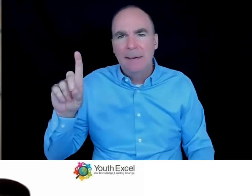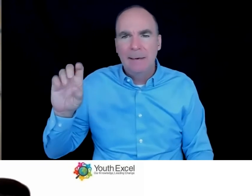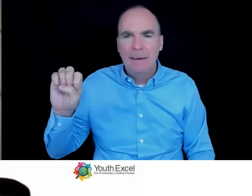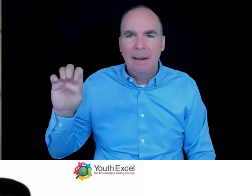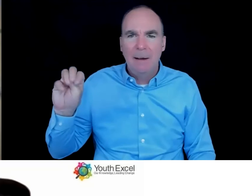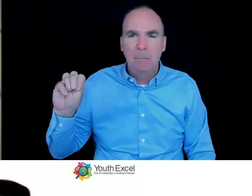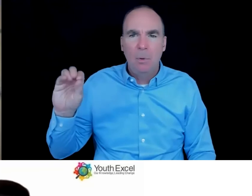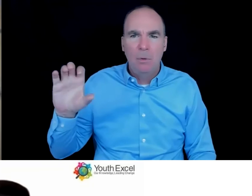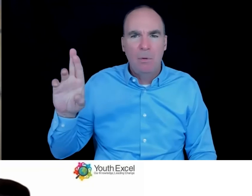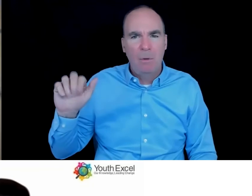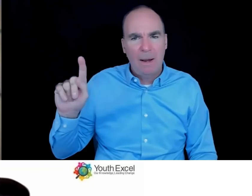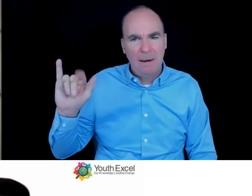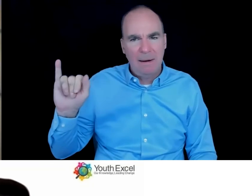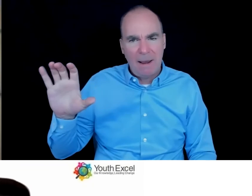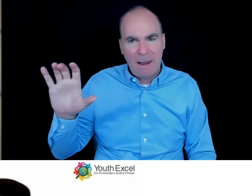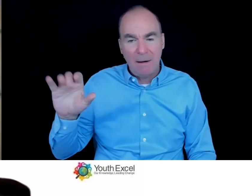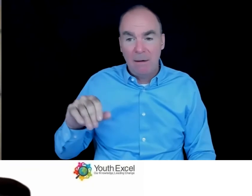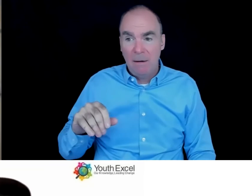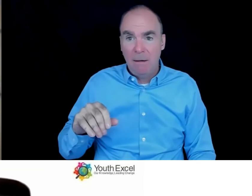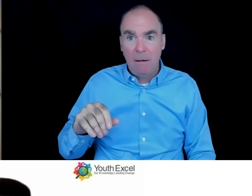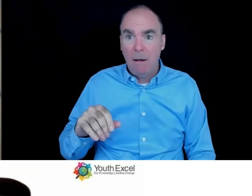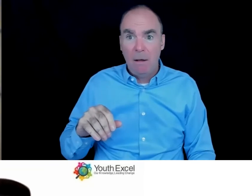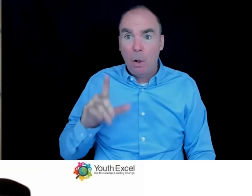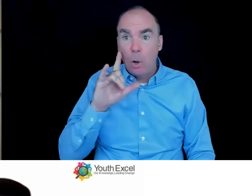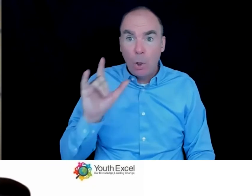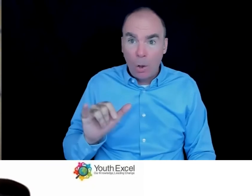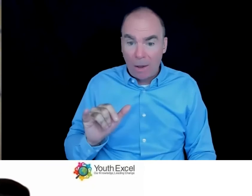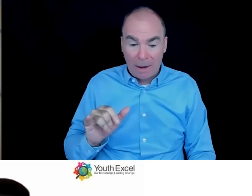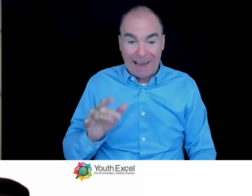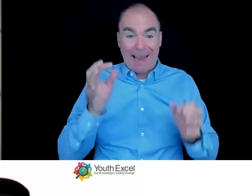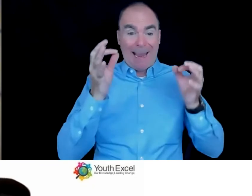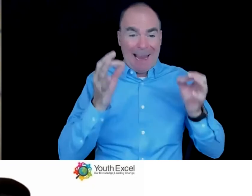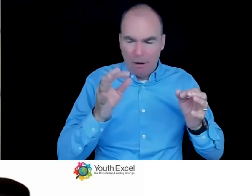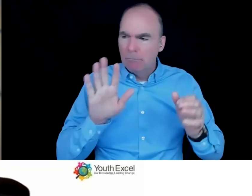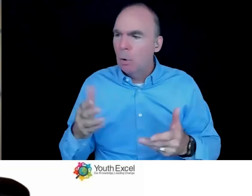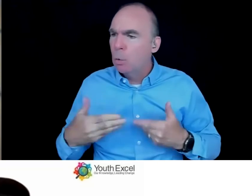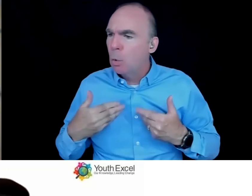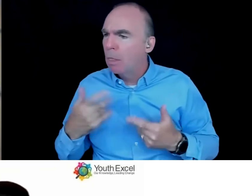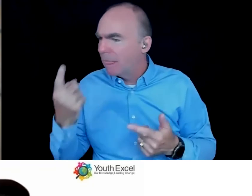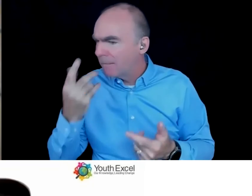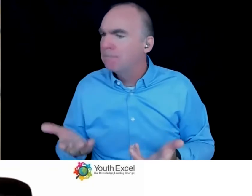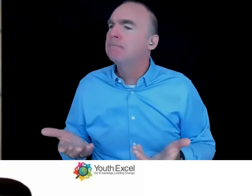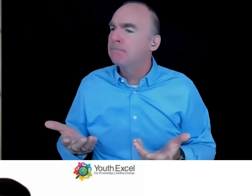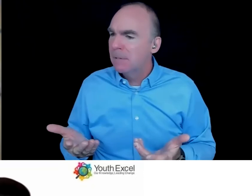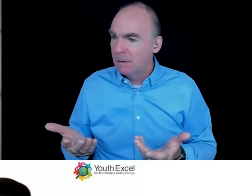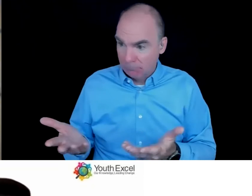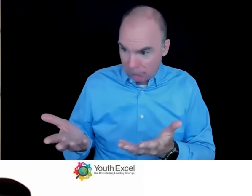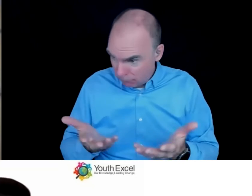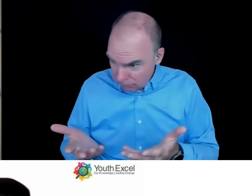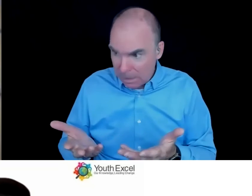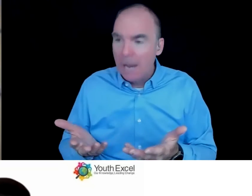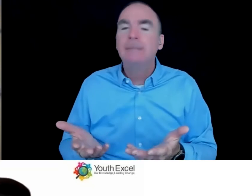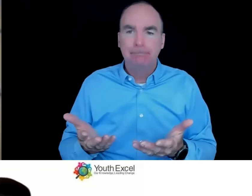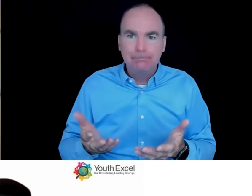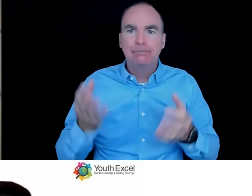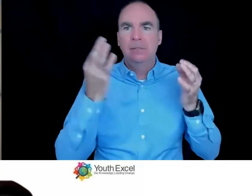of decision-making. That was really indeed powerful and insightful for me from Bama's comment. Then another interesting one that